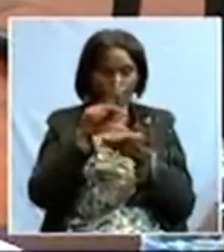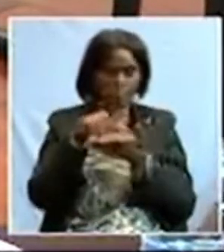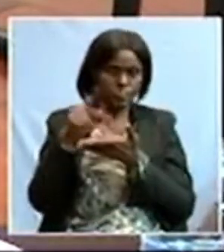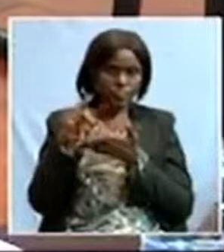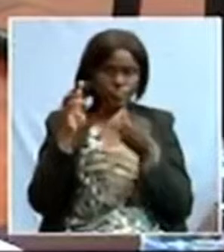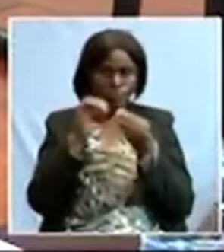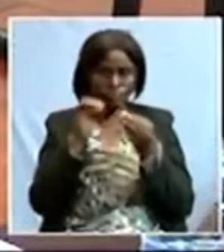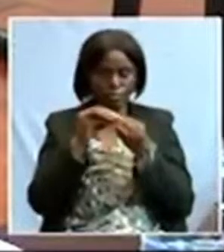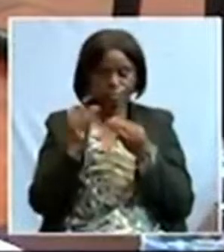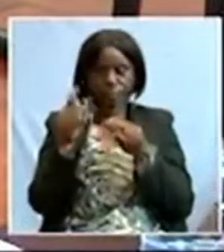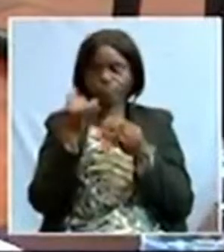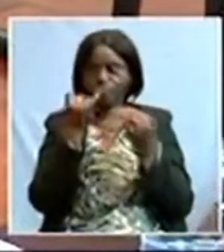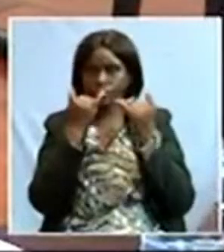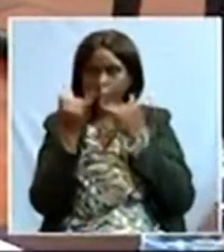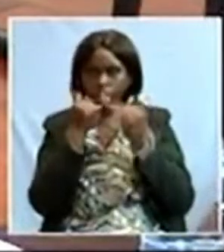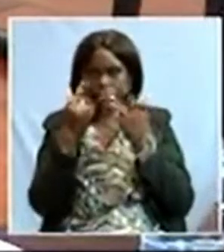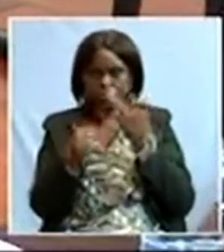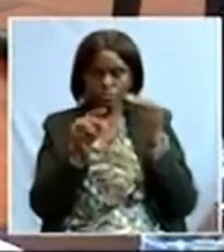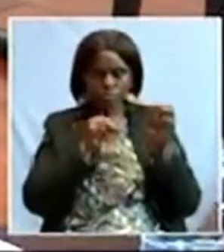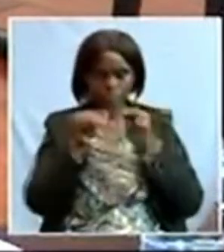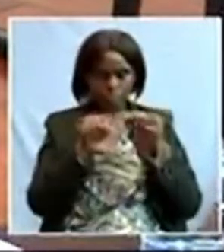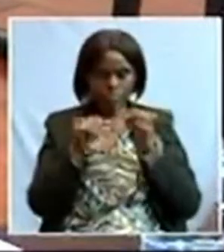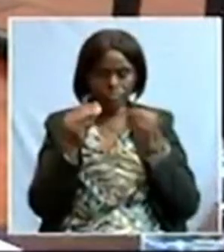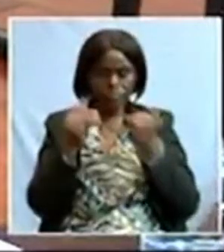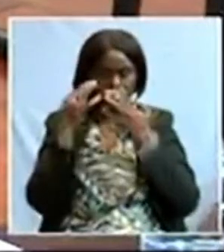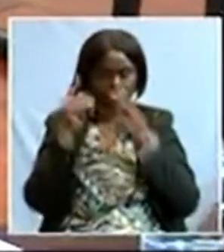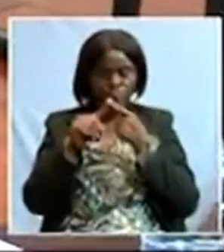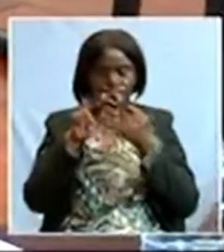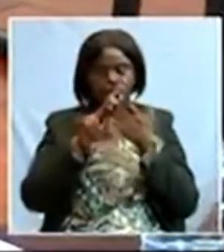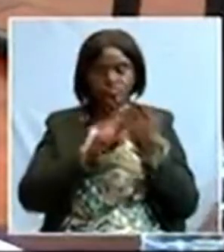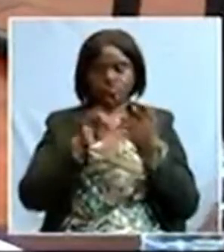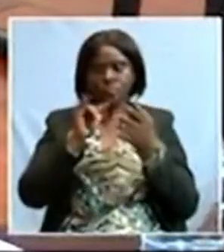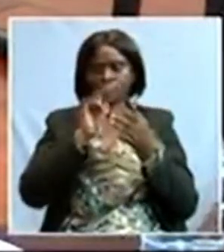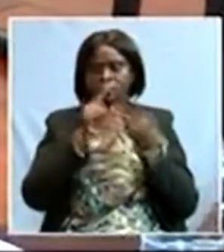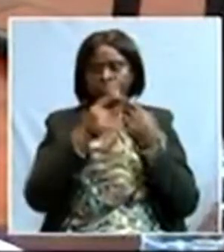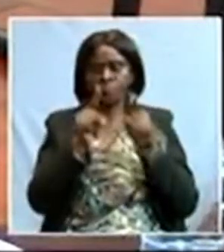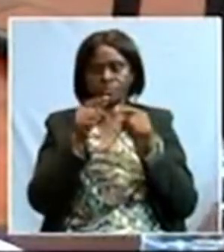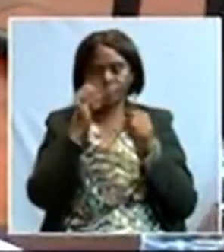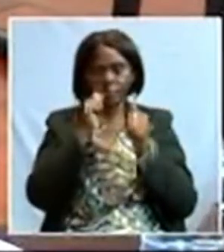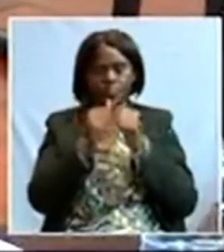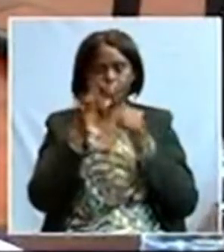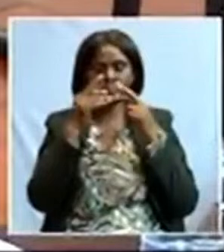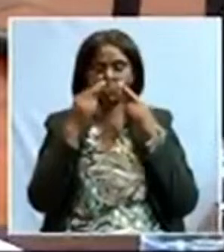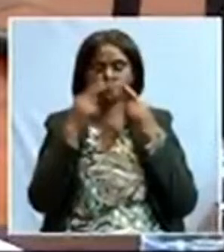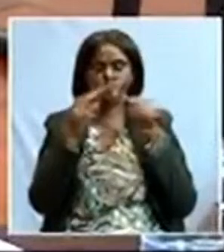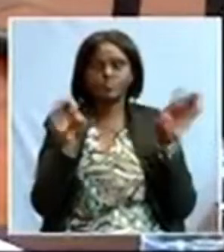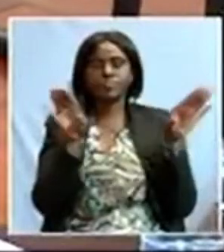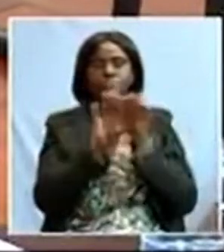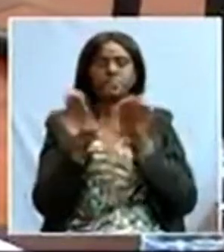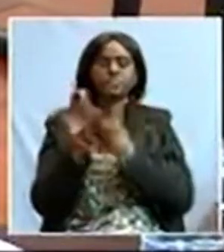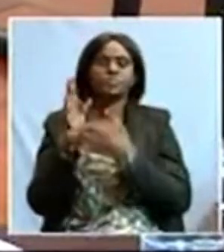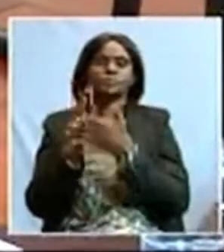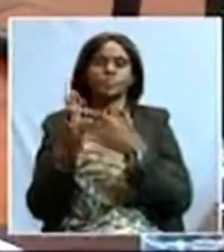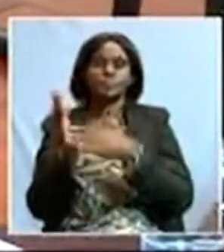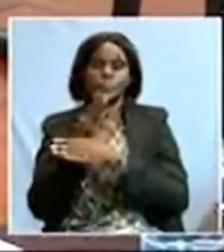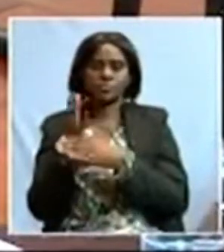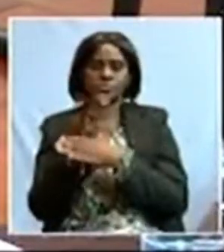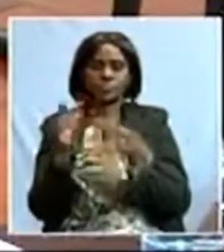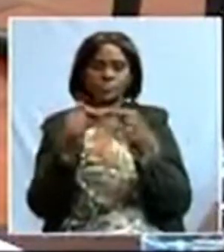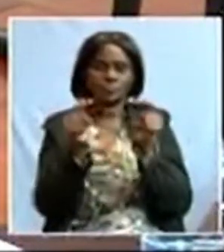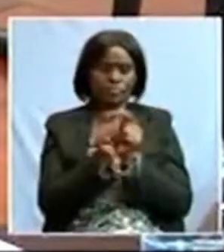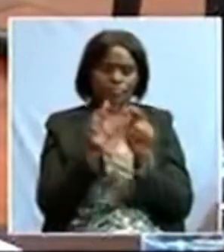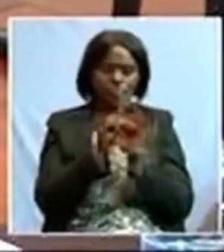Permits. Cause of the query. Management wishes to report that the variance was as a result of closures of some business entities